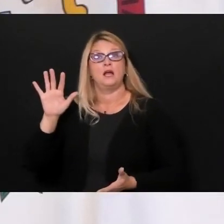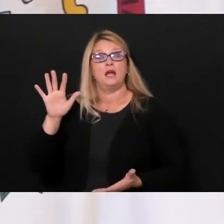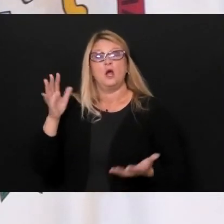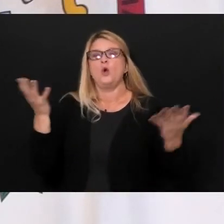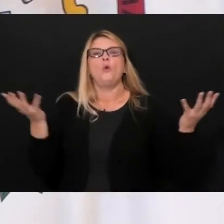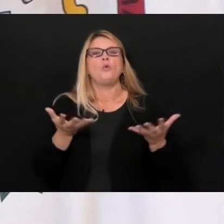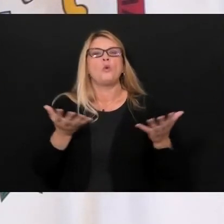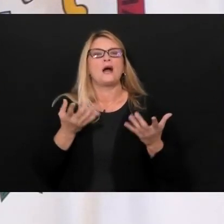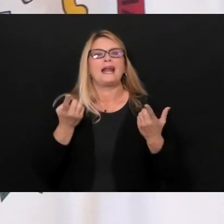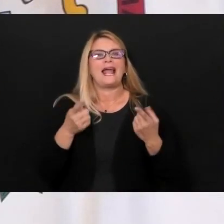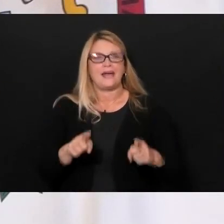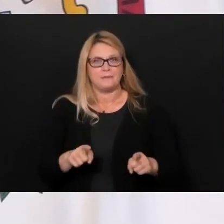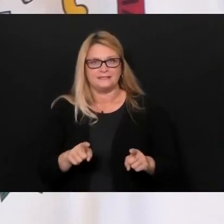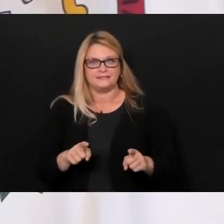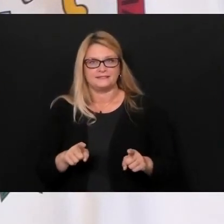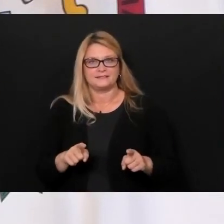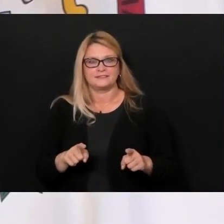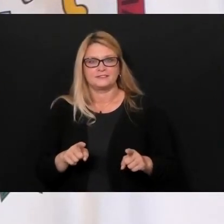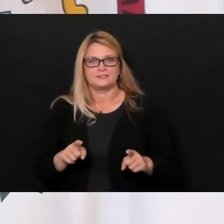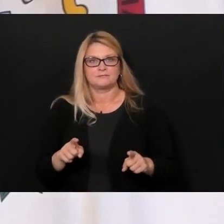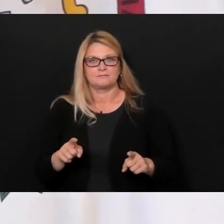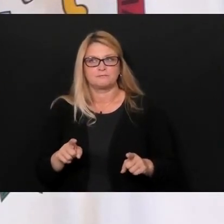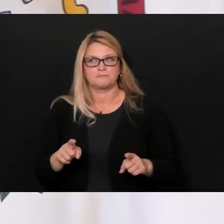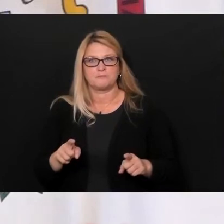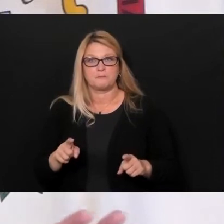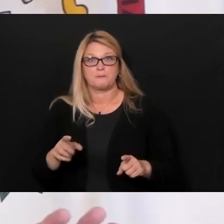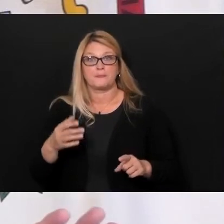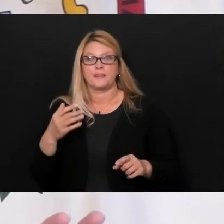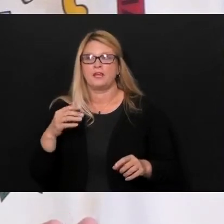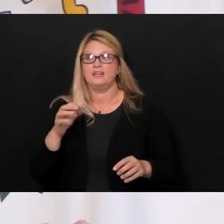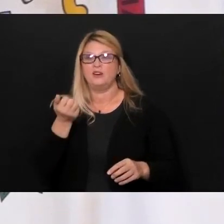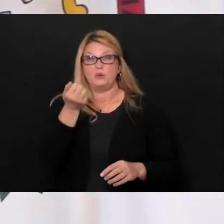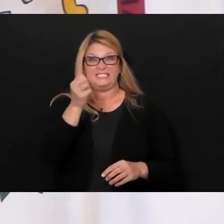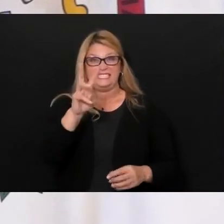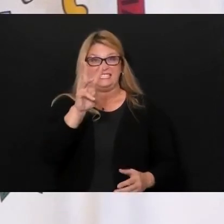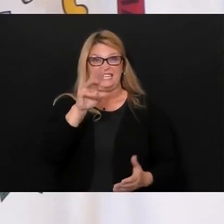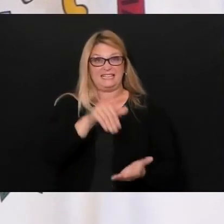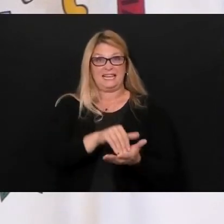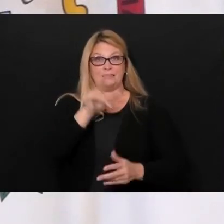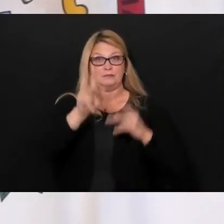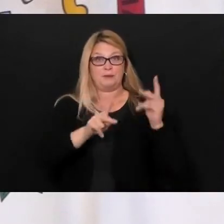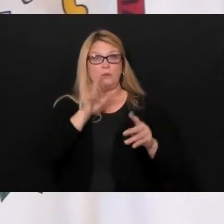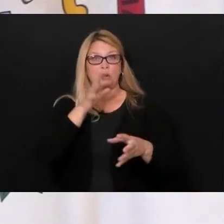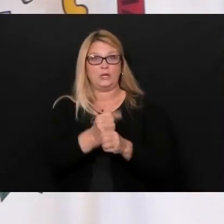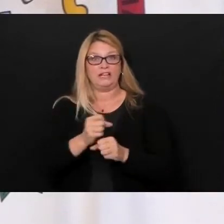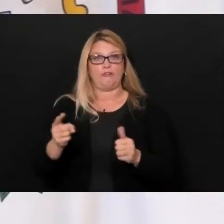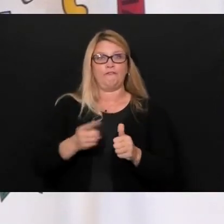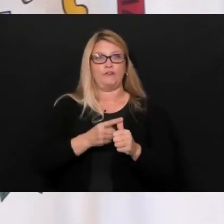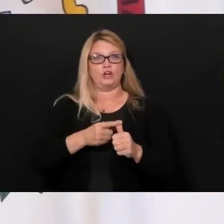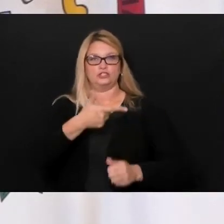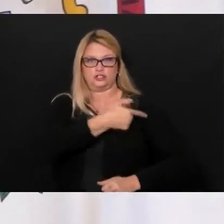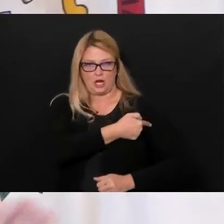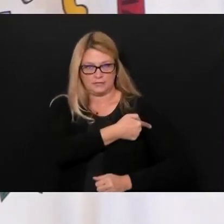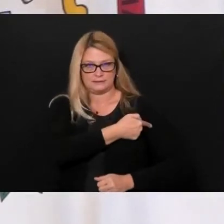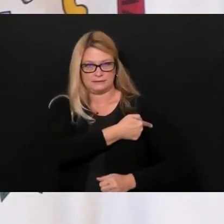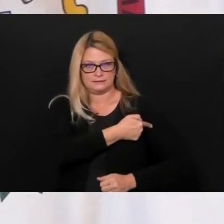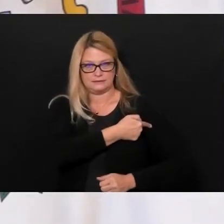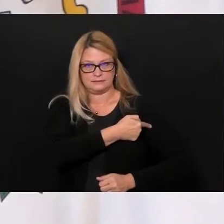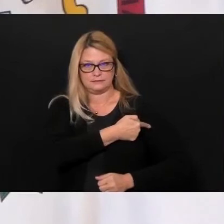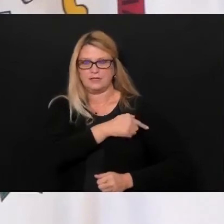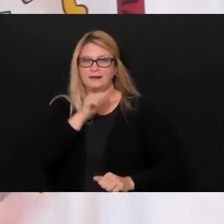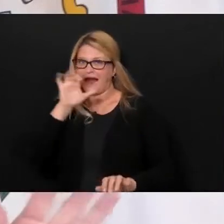what will happen, Mark, is this: we'll vaccinate 16,000 people, okay, and those not